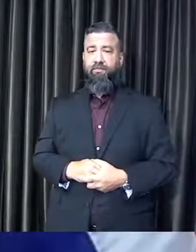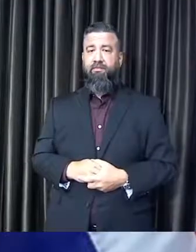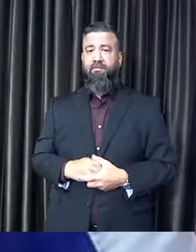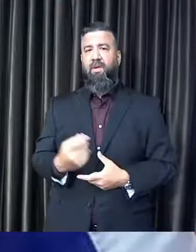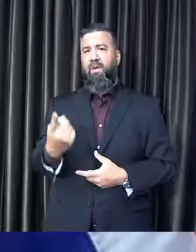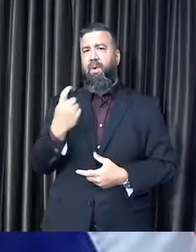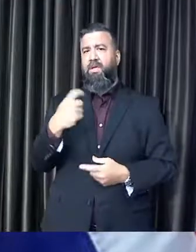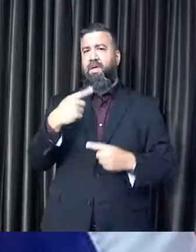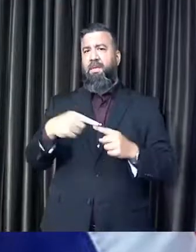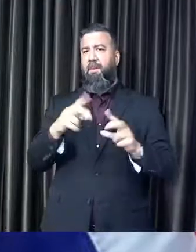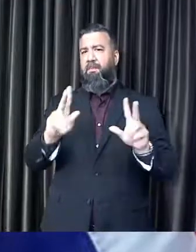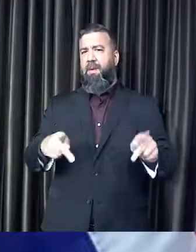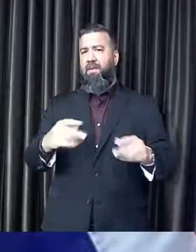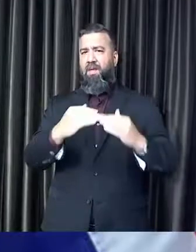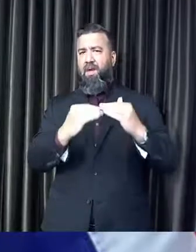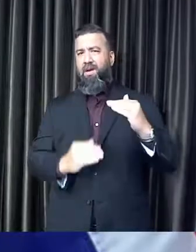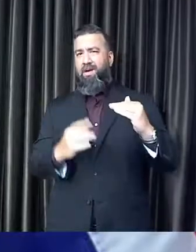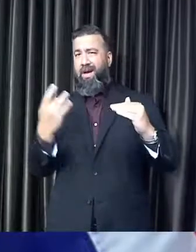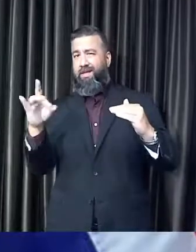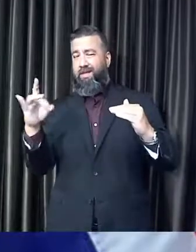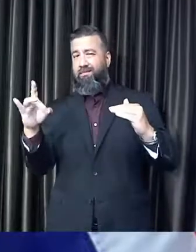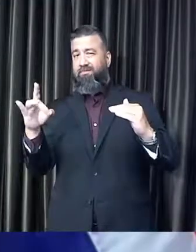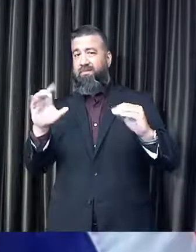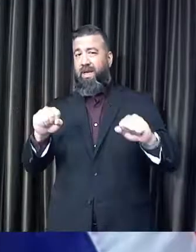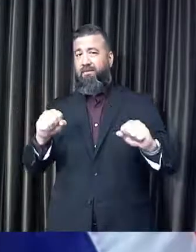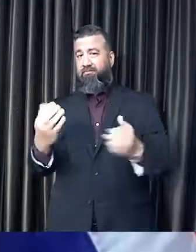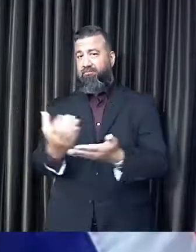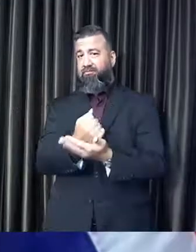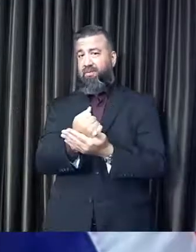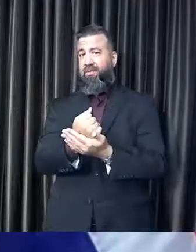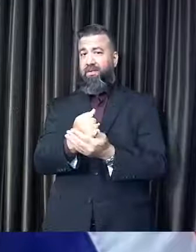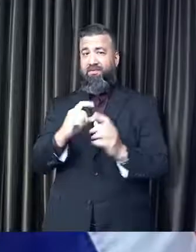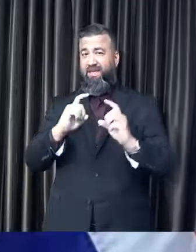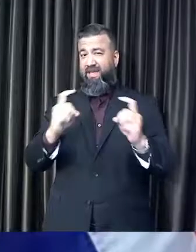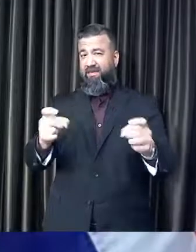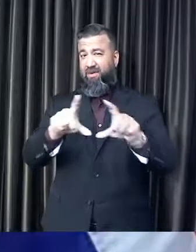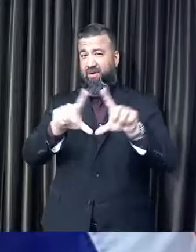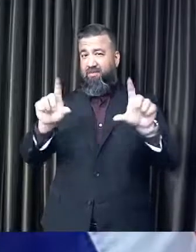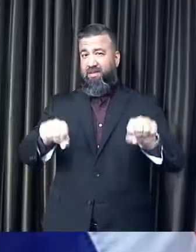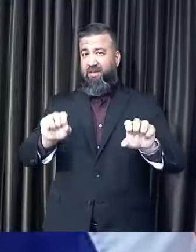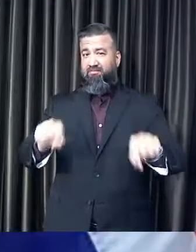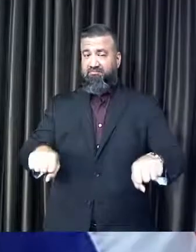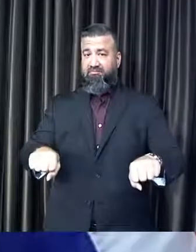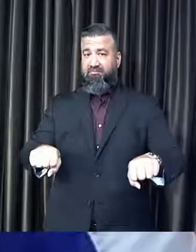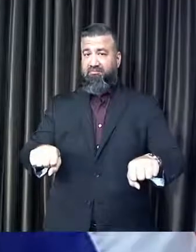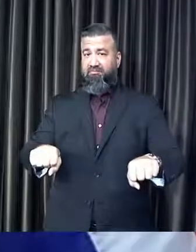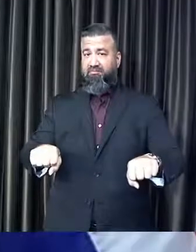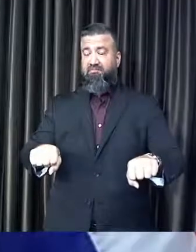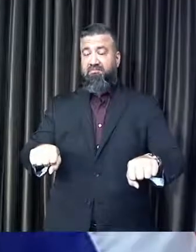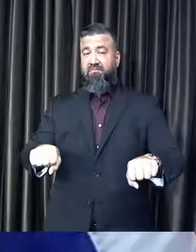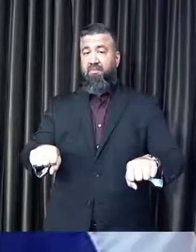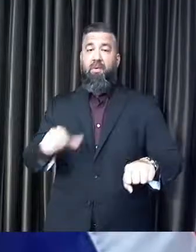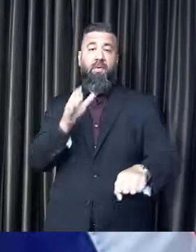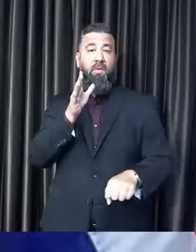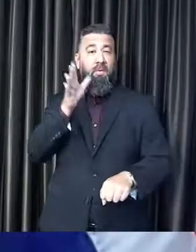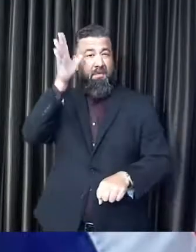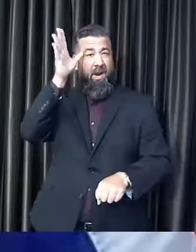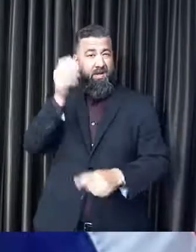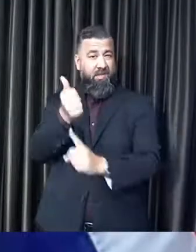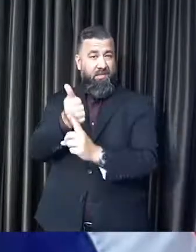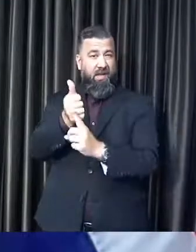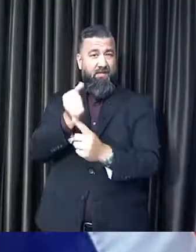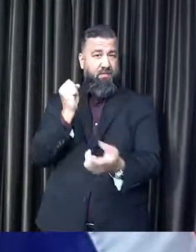minors 12 to 18 access to the incentives, and the parents will be consenting for any minor child to